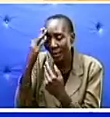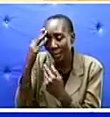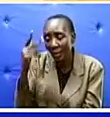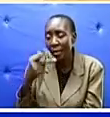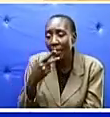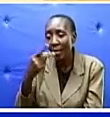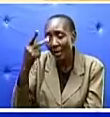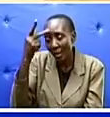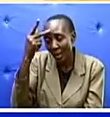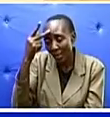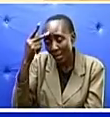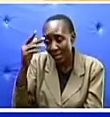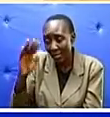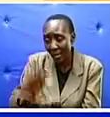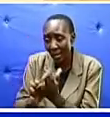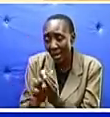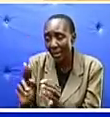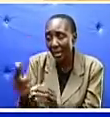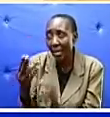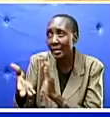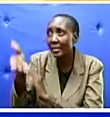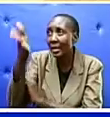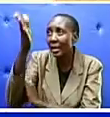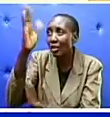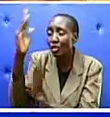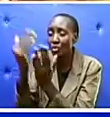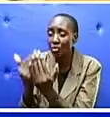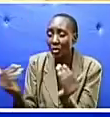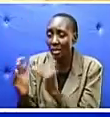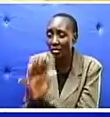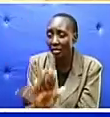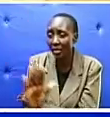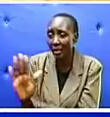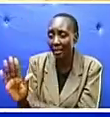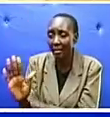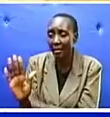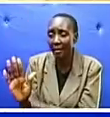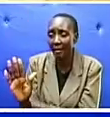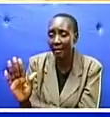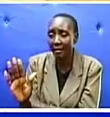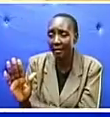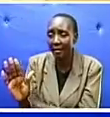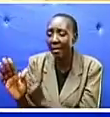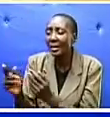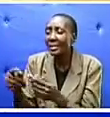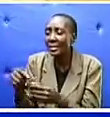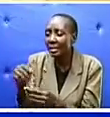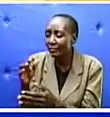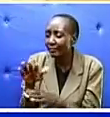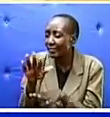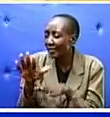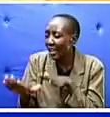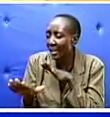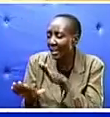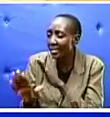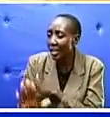are second God. If you see, the way you'll walk is the way your child will walk. The step you'll take,